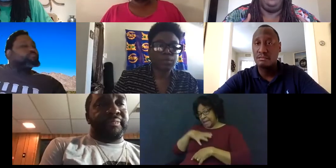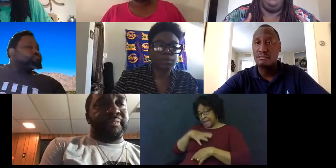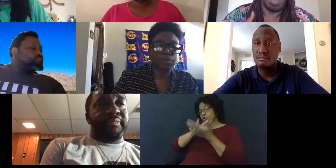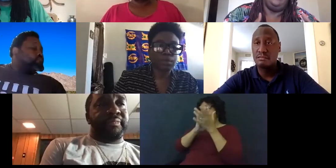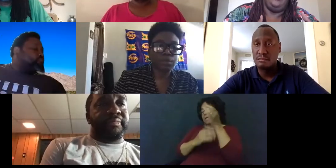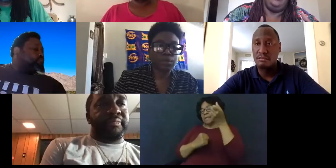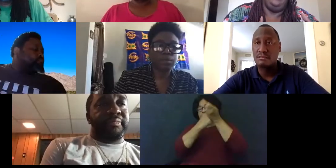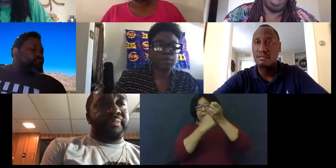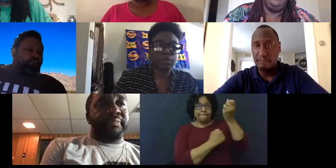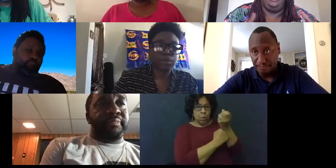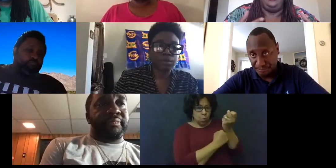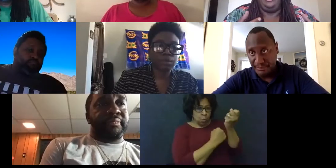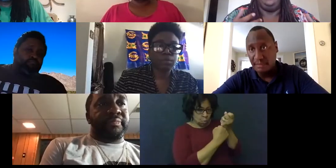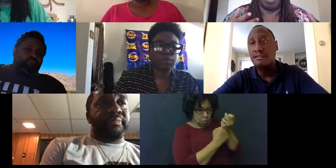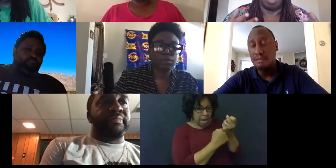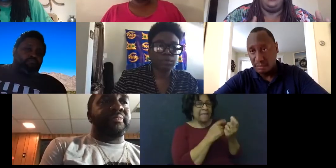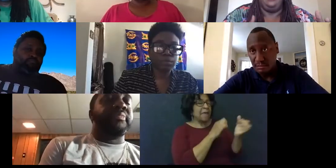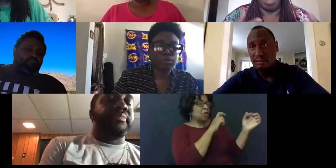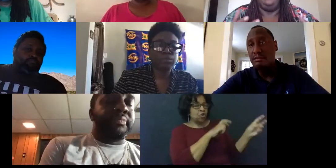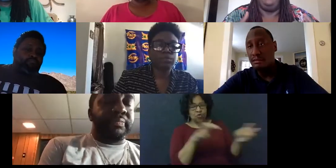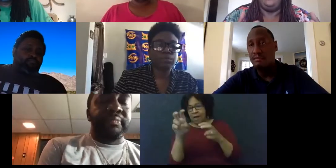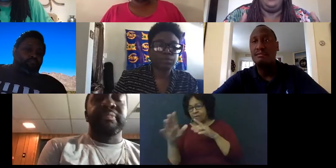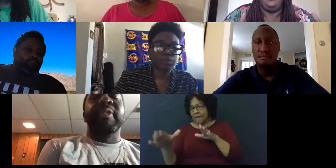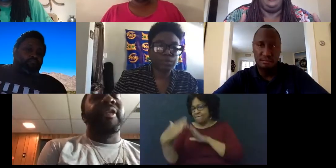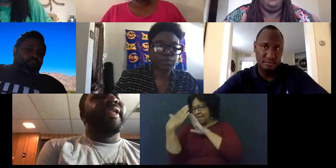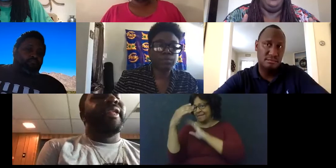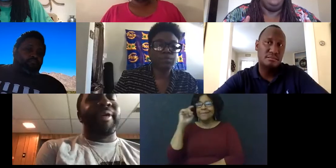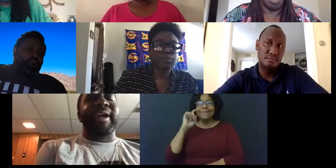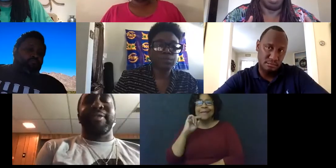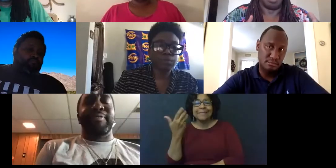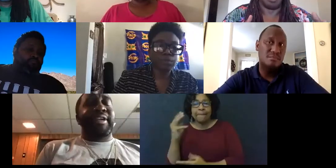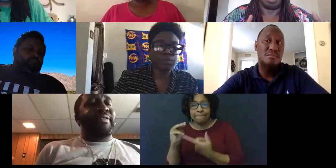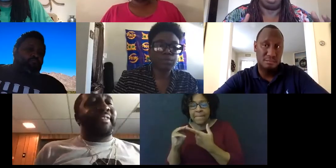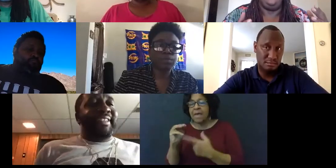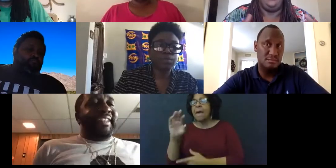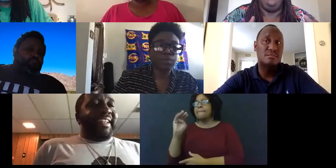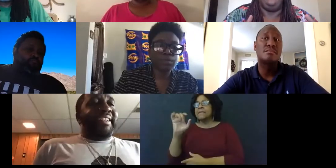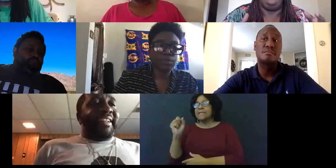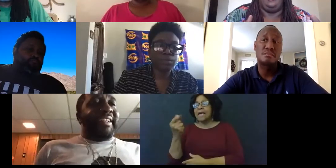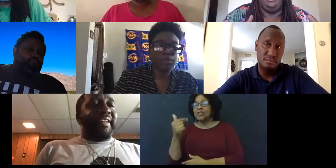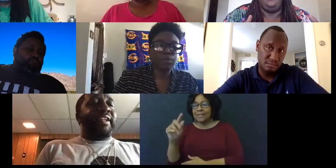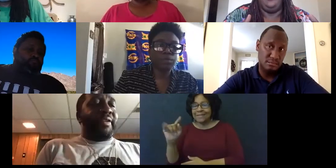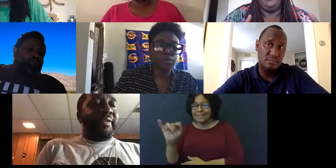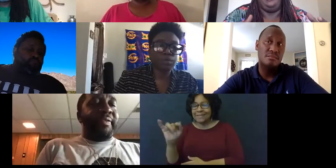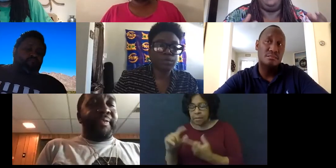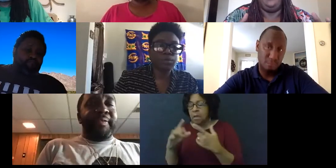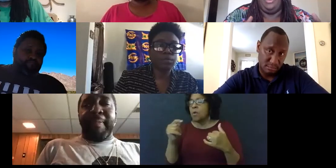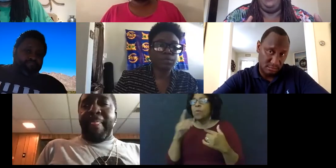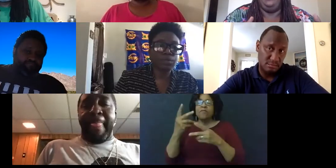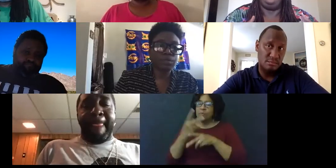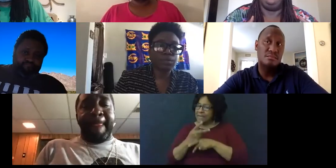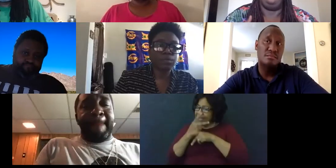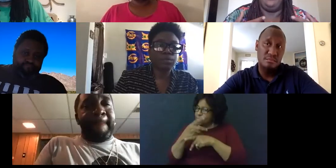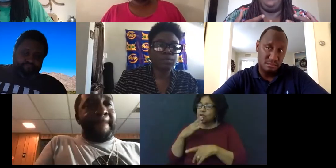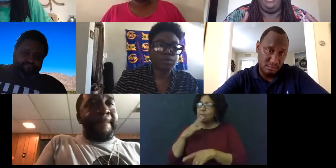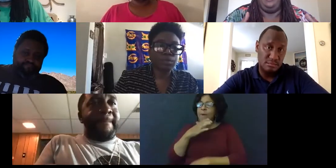around and then also experience misogyny and sexism and all that stuff too. So I really want us to be careful to talk about, when we talk about power,